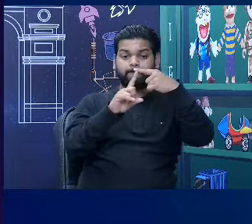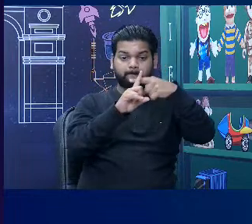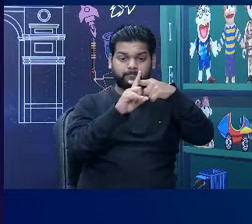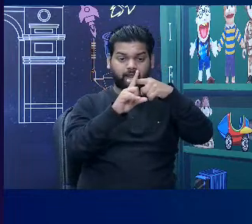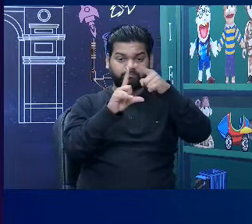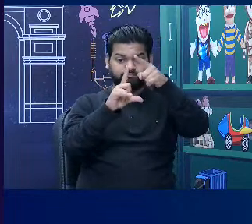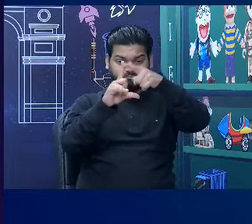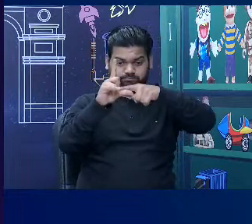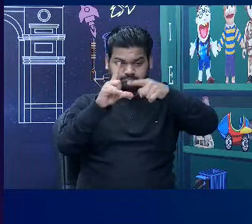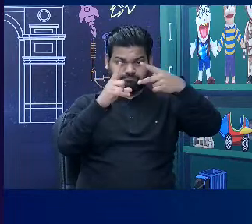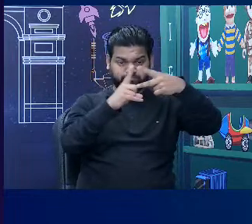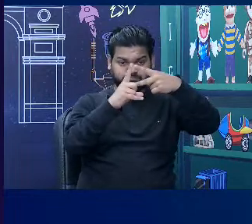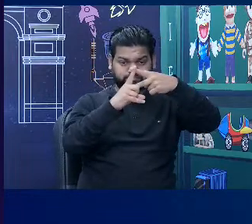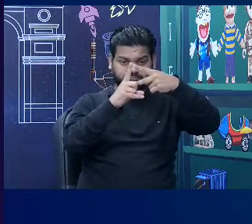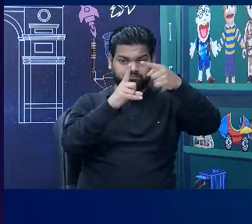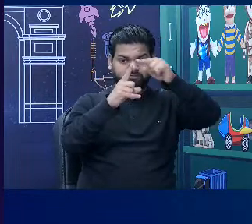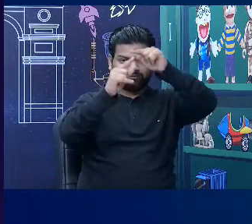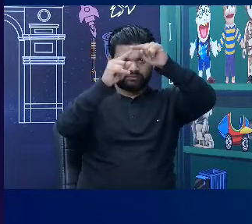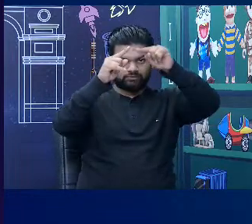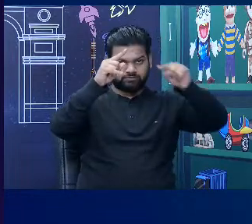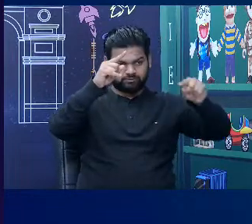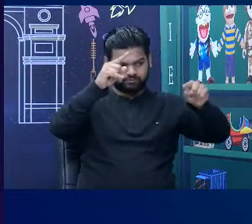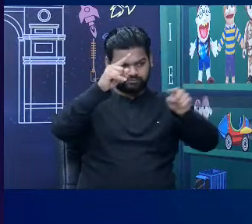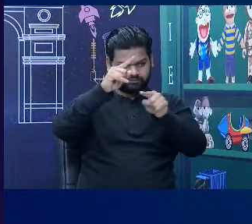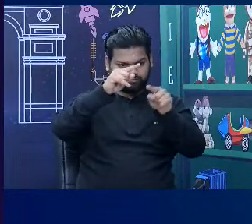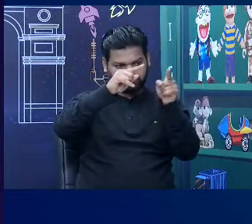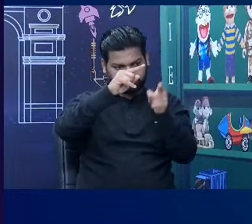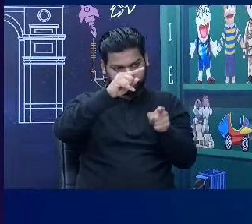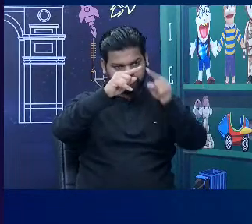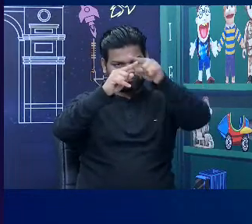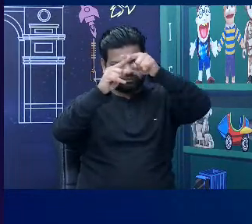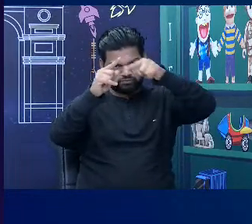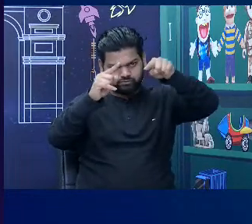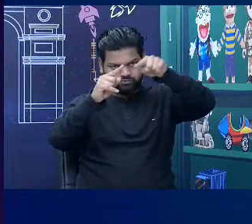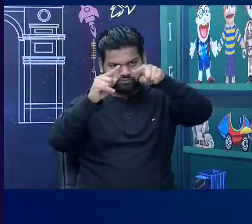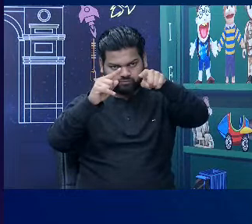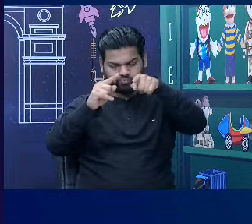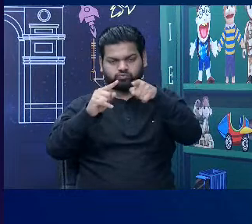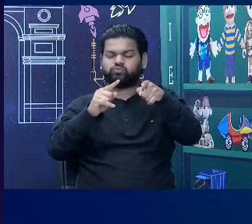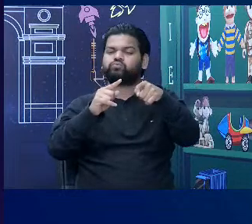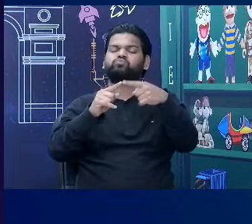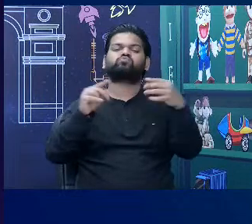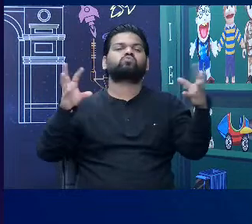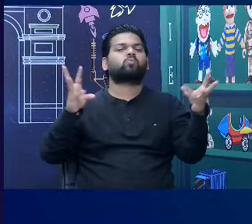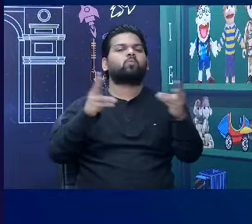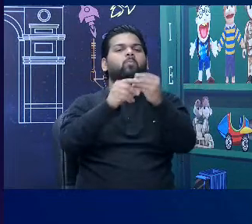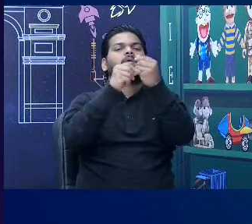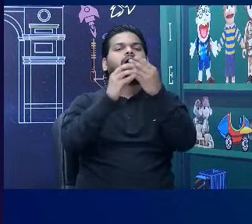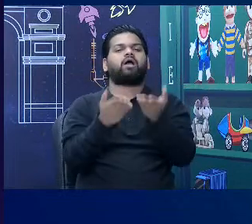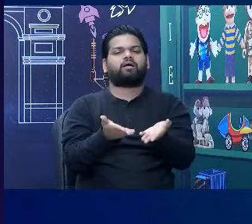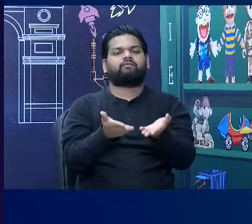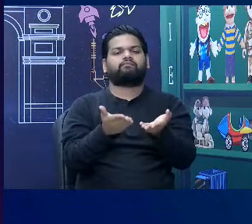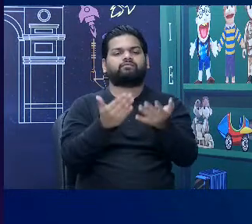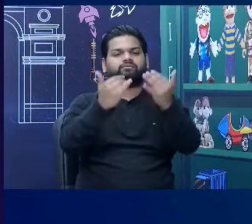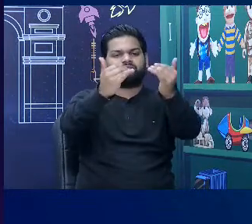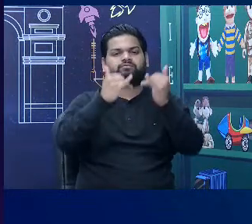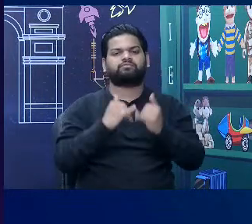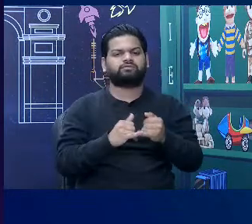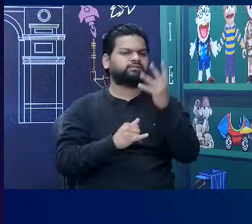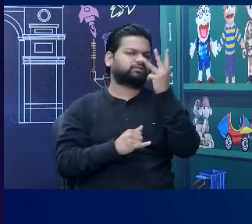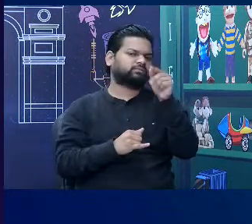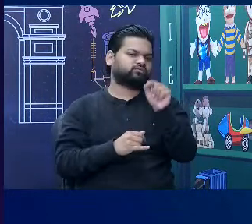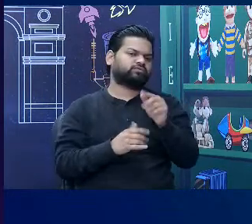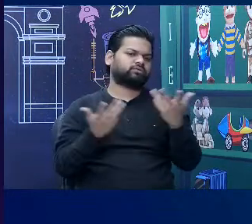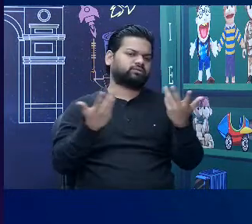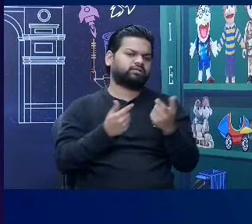triangle if the angle remains the same, okay, because it is ratio. We have here third one,